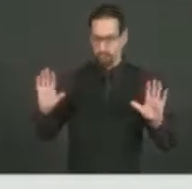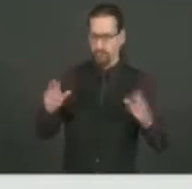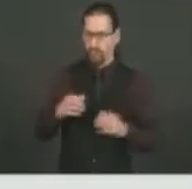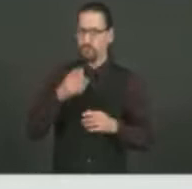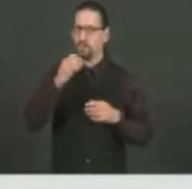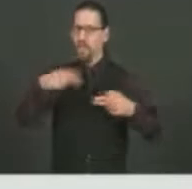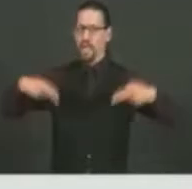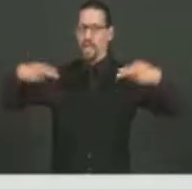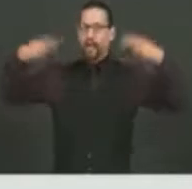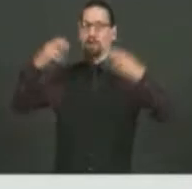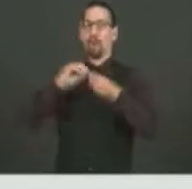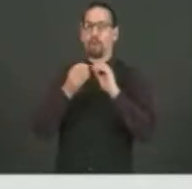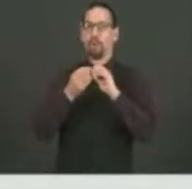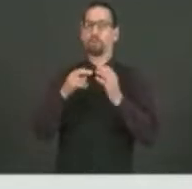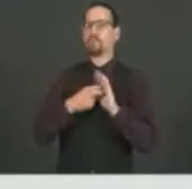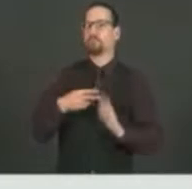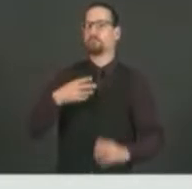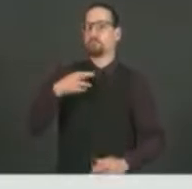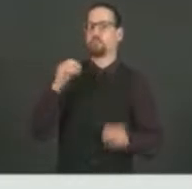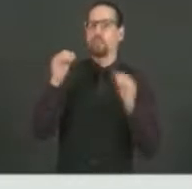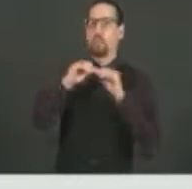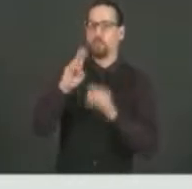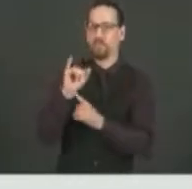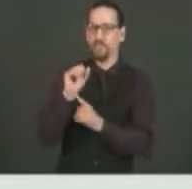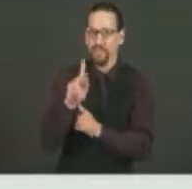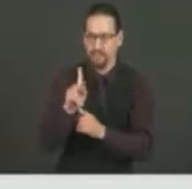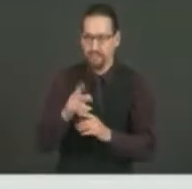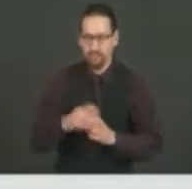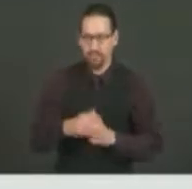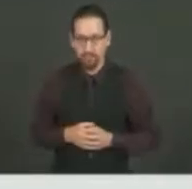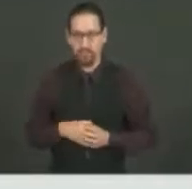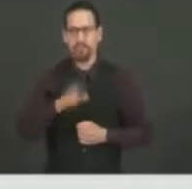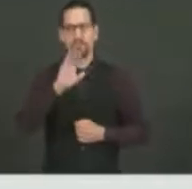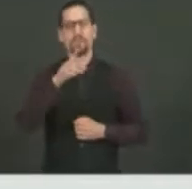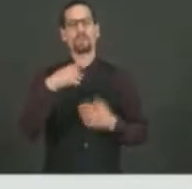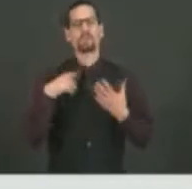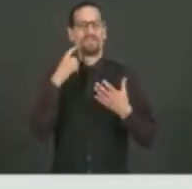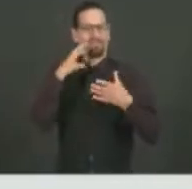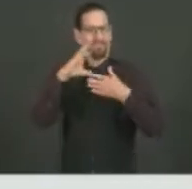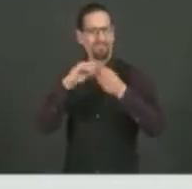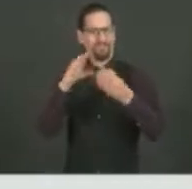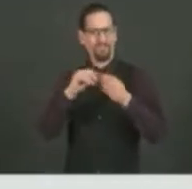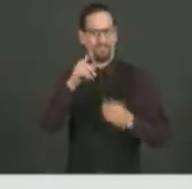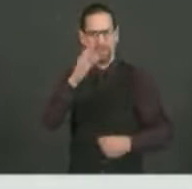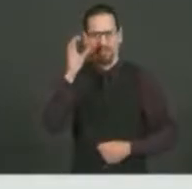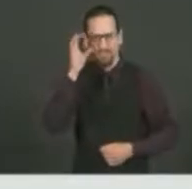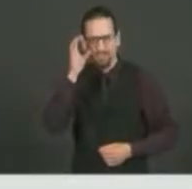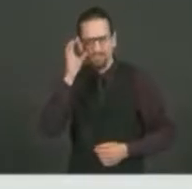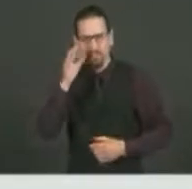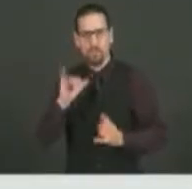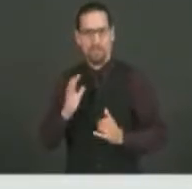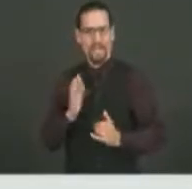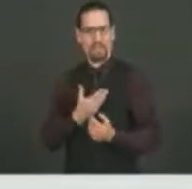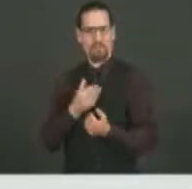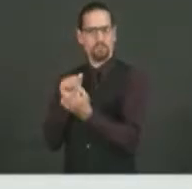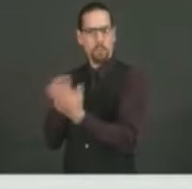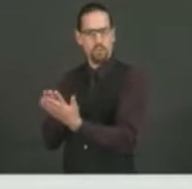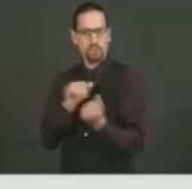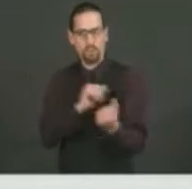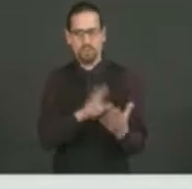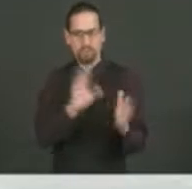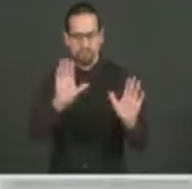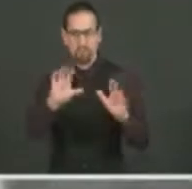Now, you might be hearing in what I'm saying a different approach, and that's intentional. So I want to take a